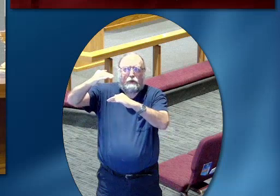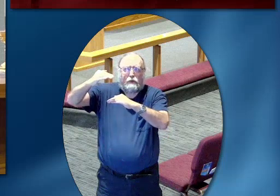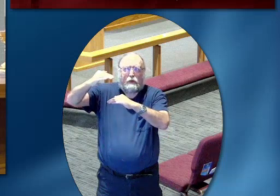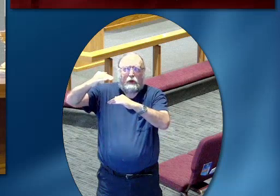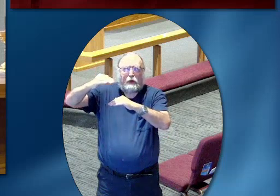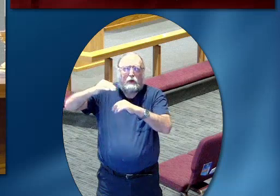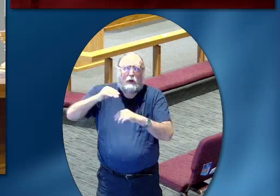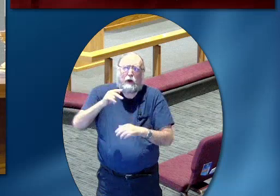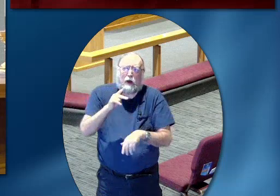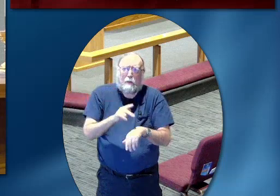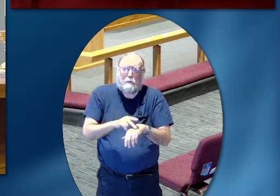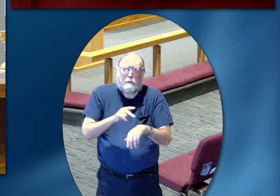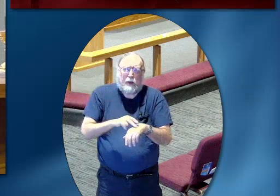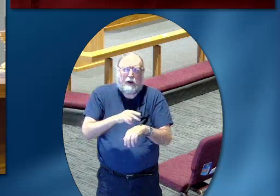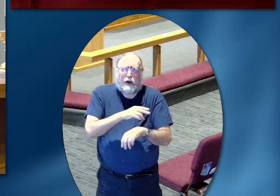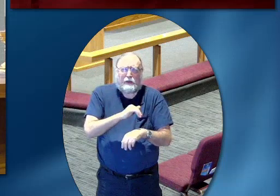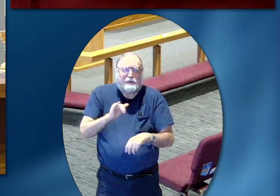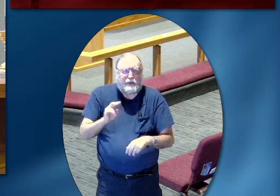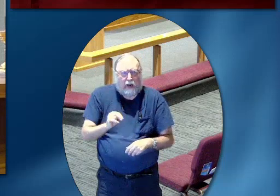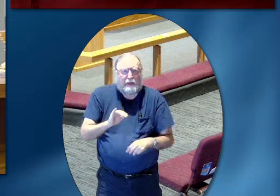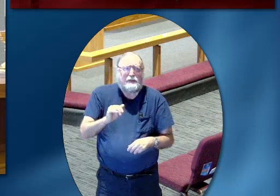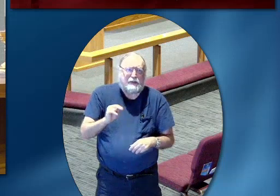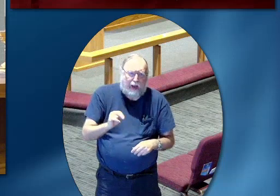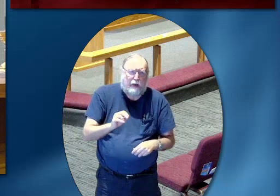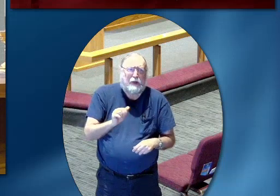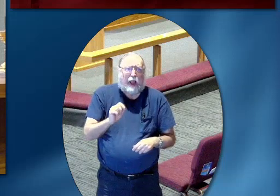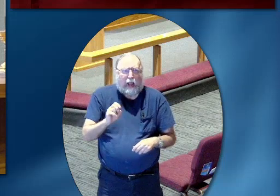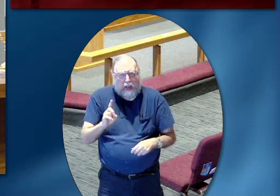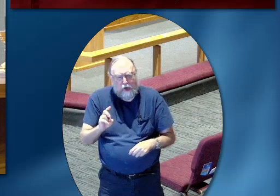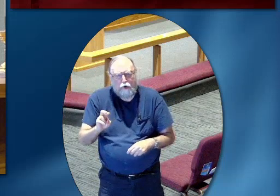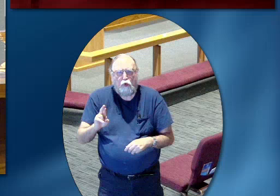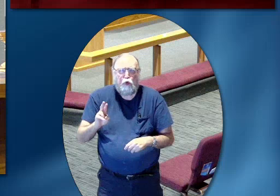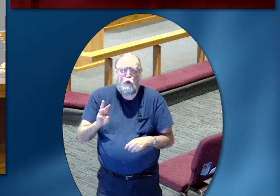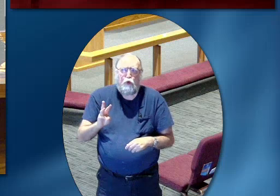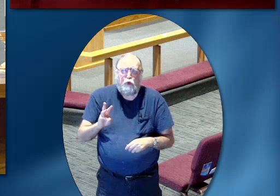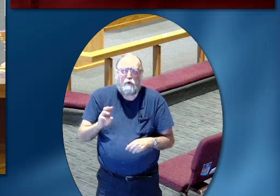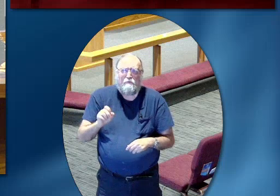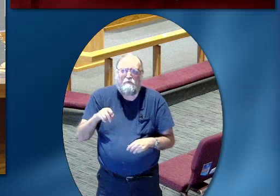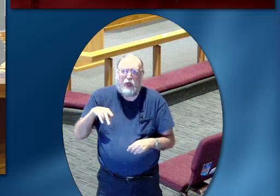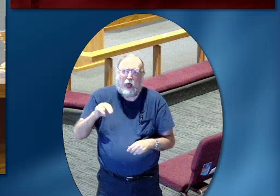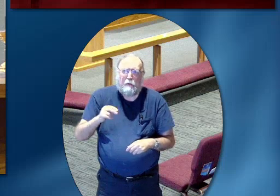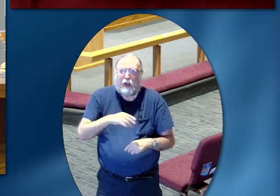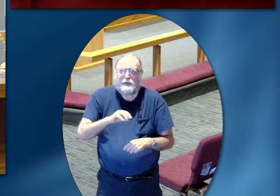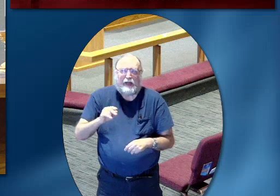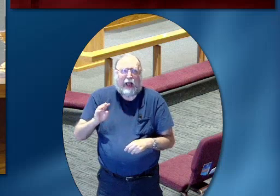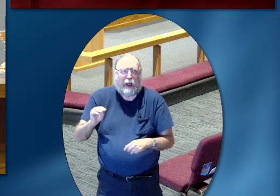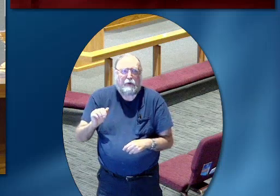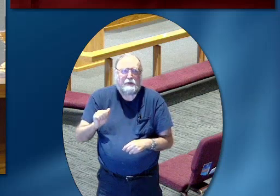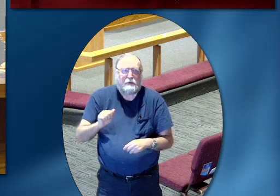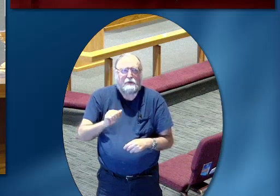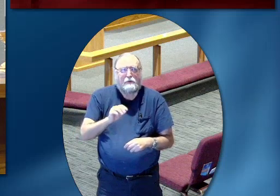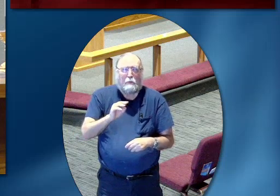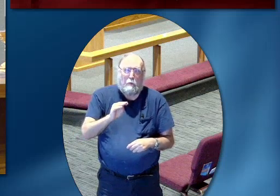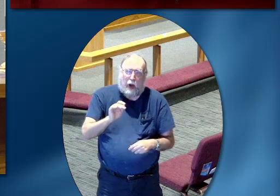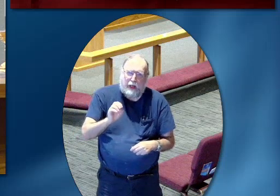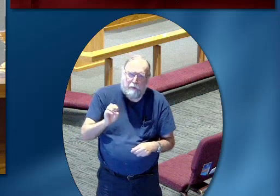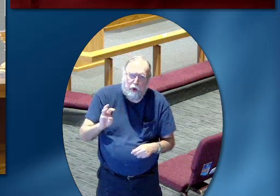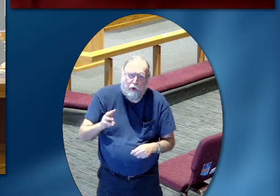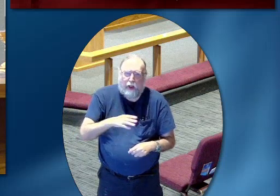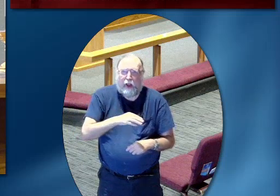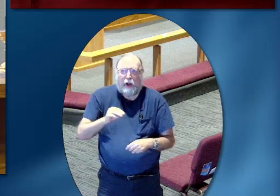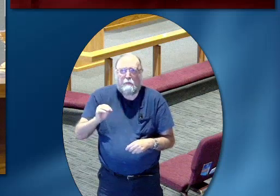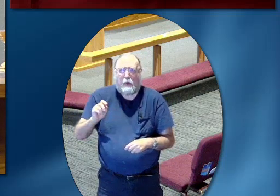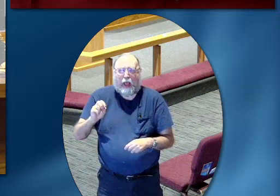staying, Peter and John and James and Andrew, Philip and Thomas, Bartholomew